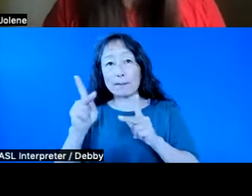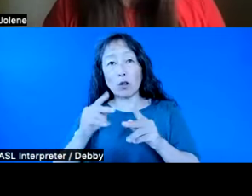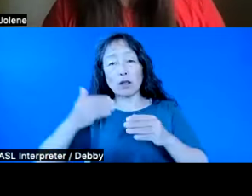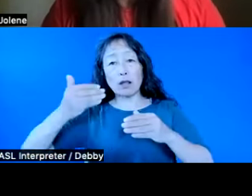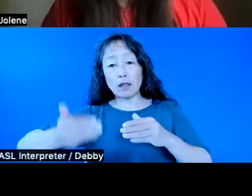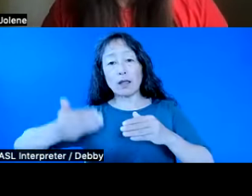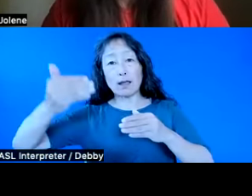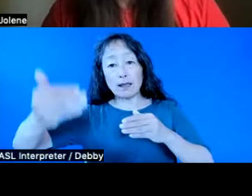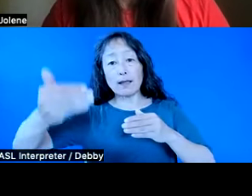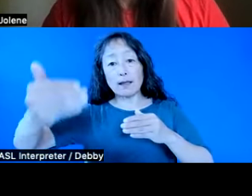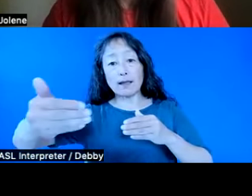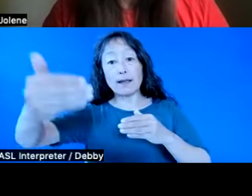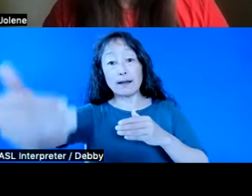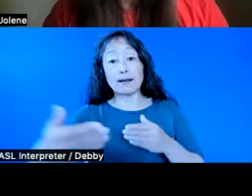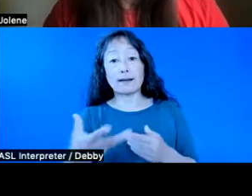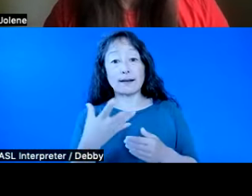building with people.